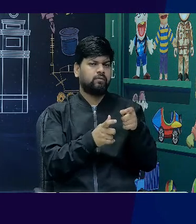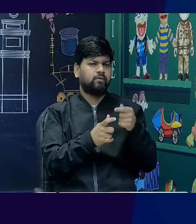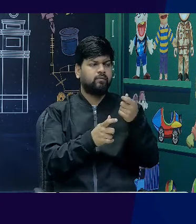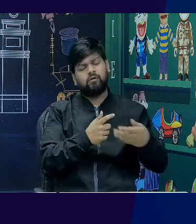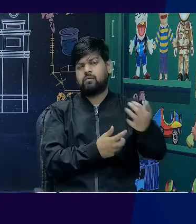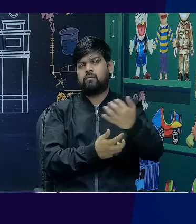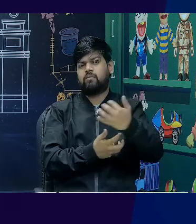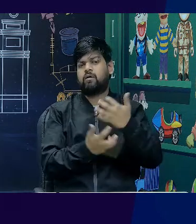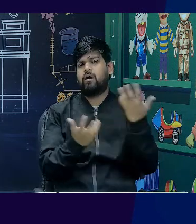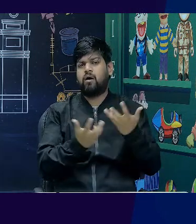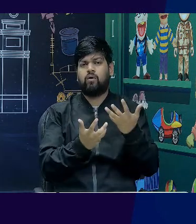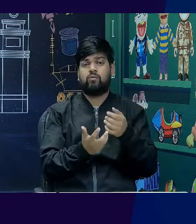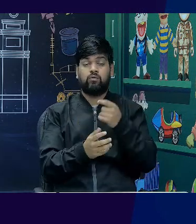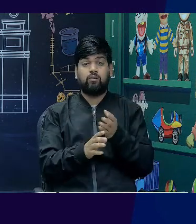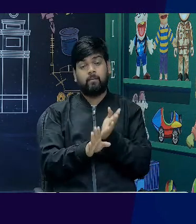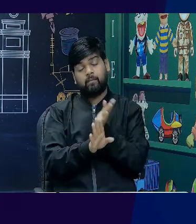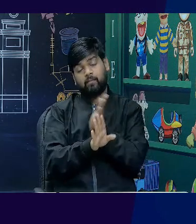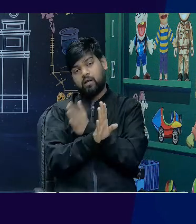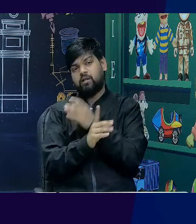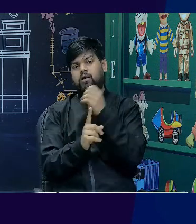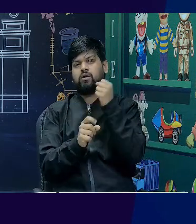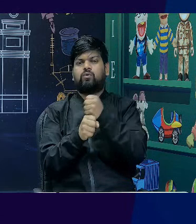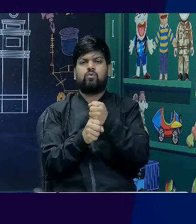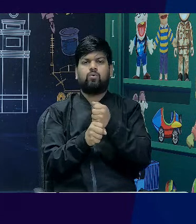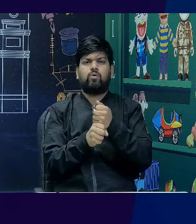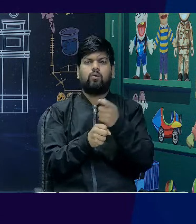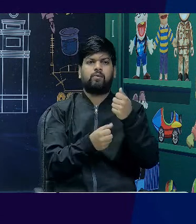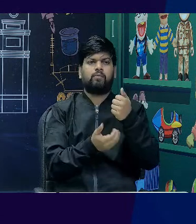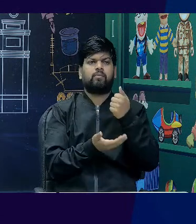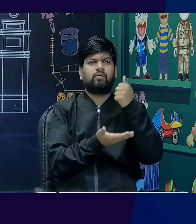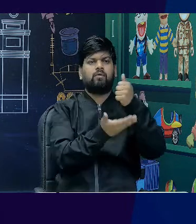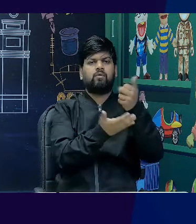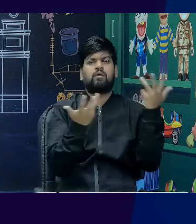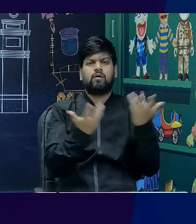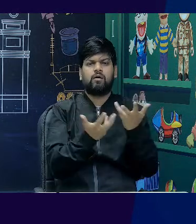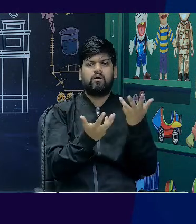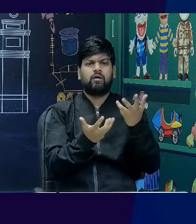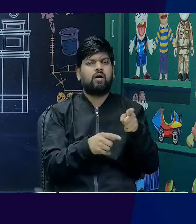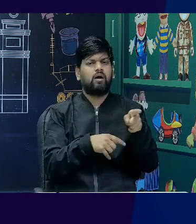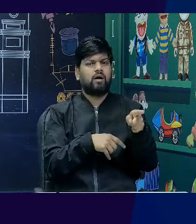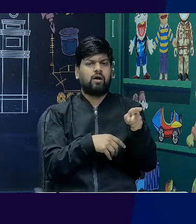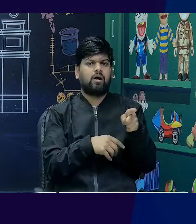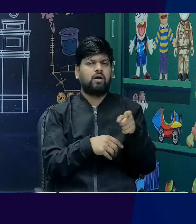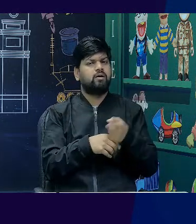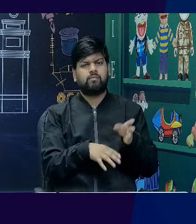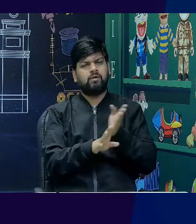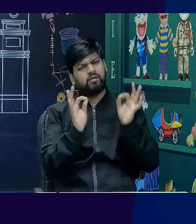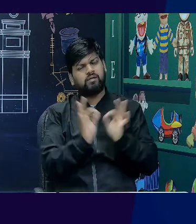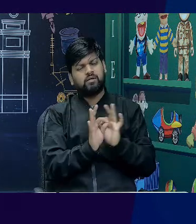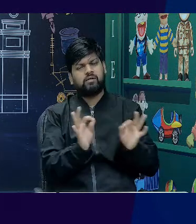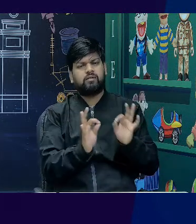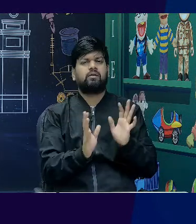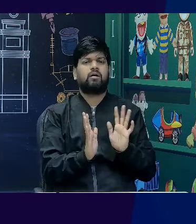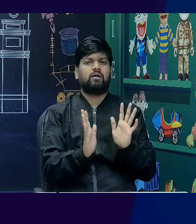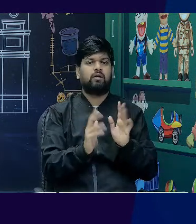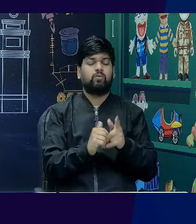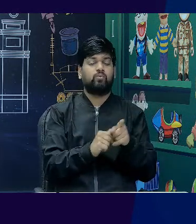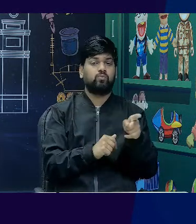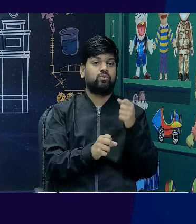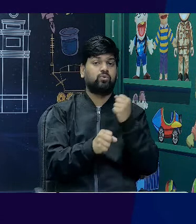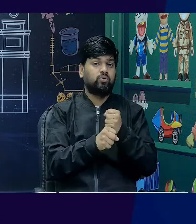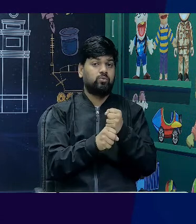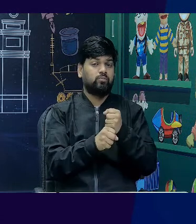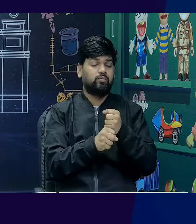growth, wherein the savings and investments are balanced again by the use of budgetary policies. And the last